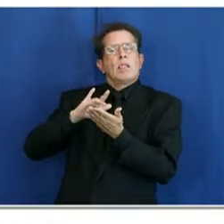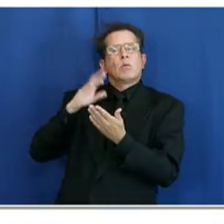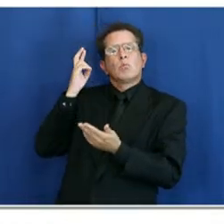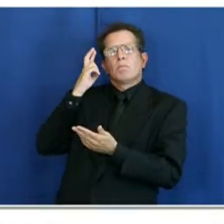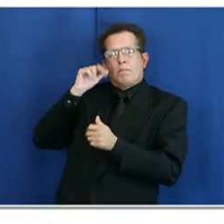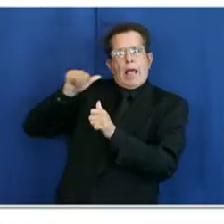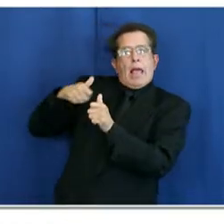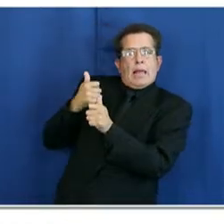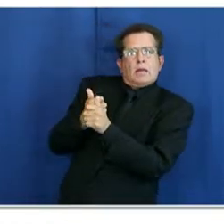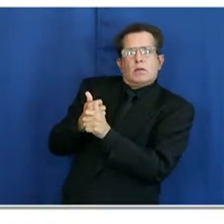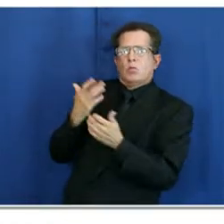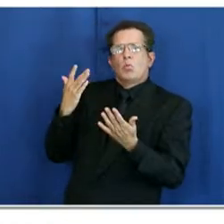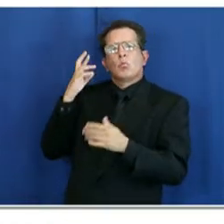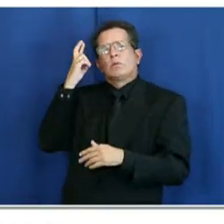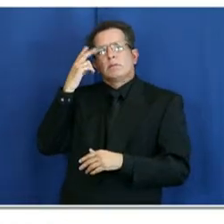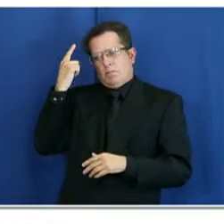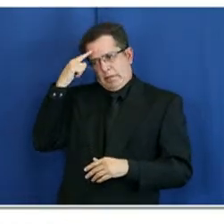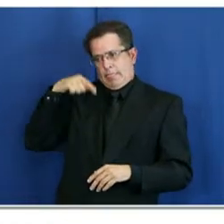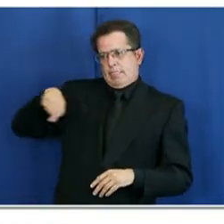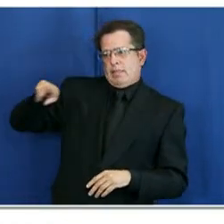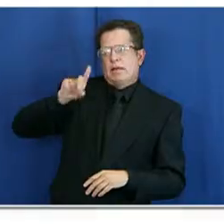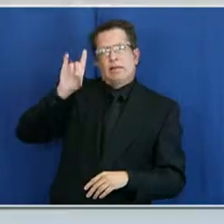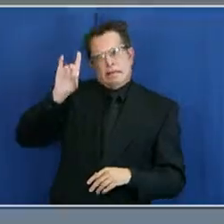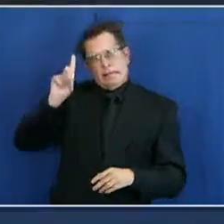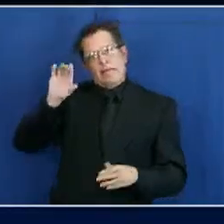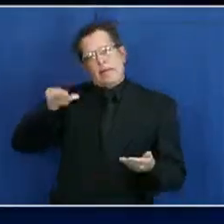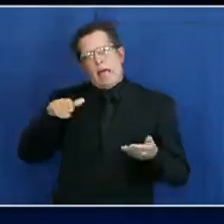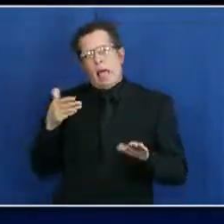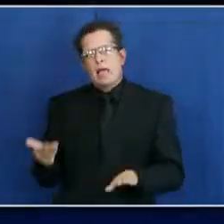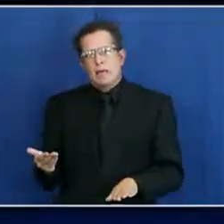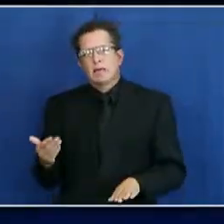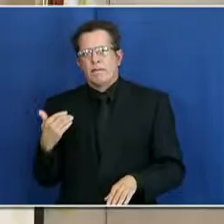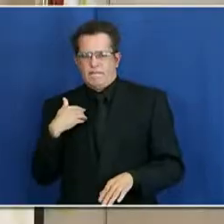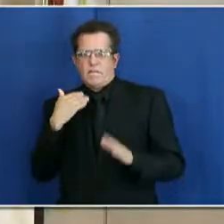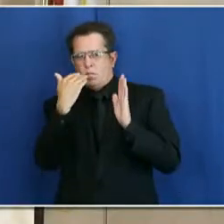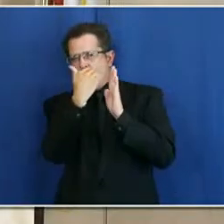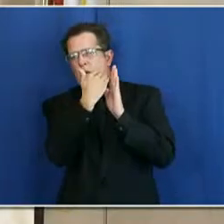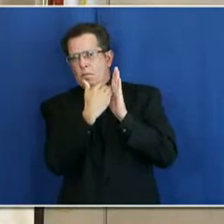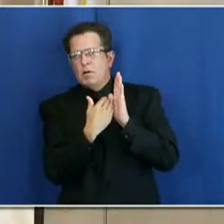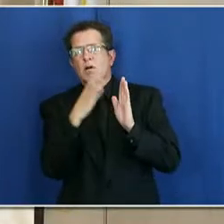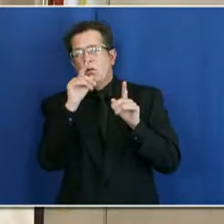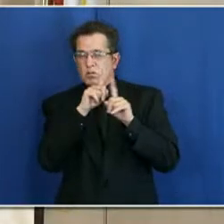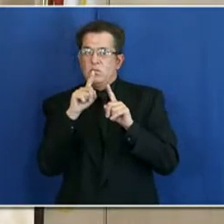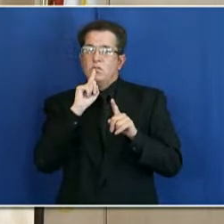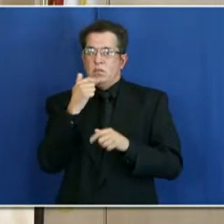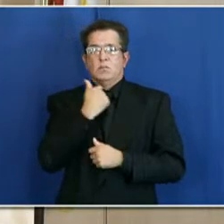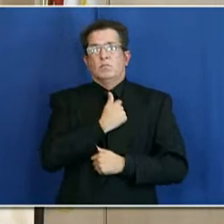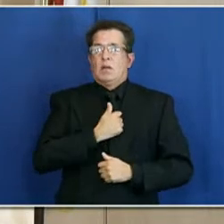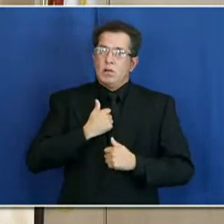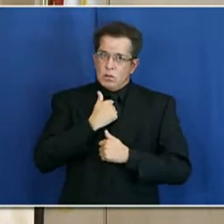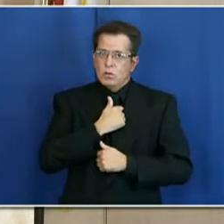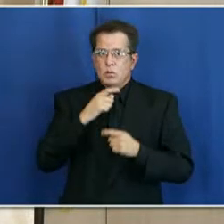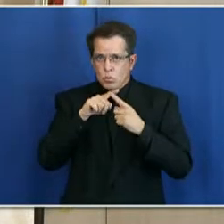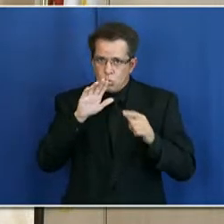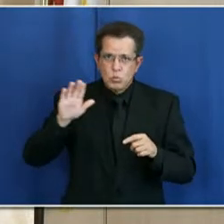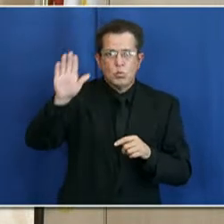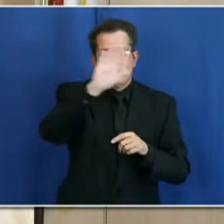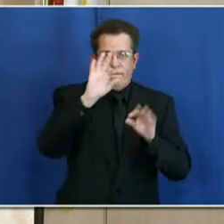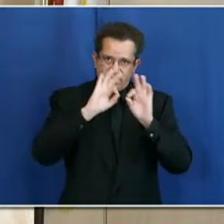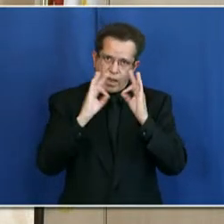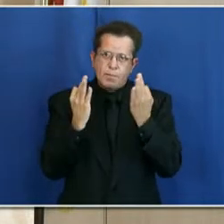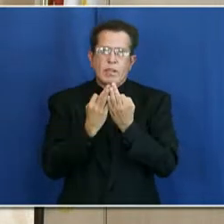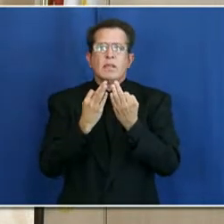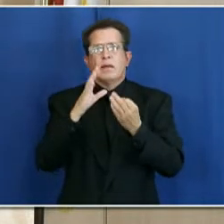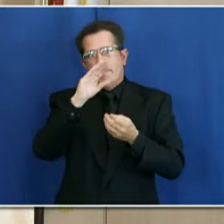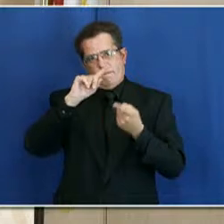conditions for those who have died. And as always, our sincerest condolences and sympathies go out to the families and friends of